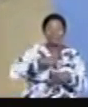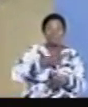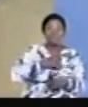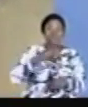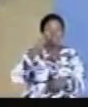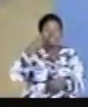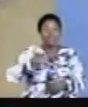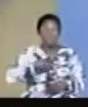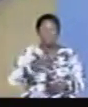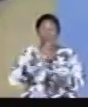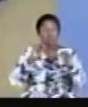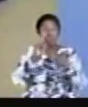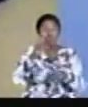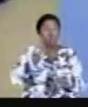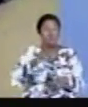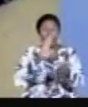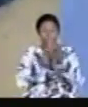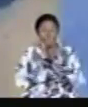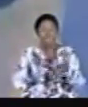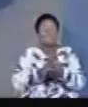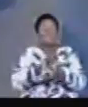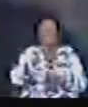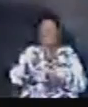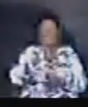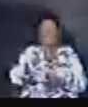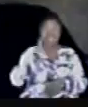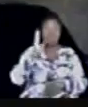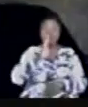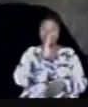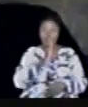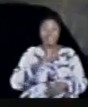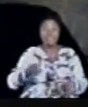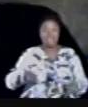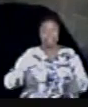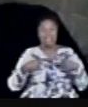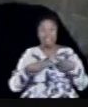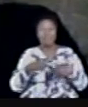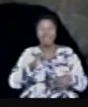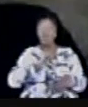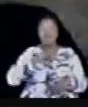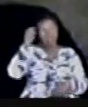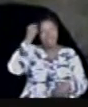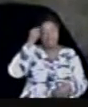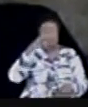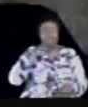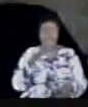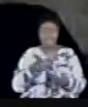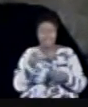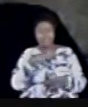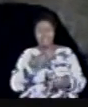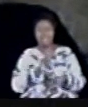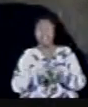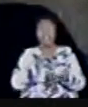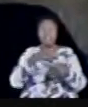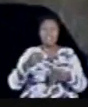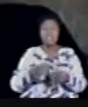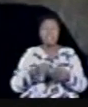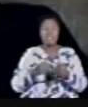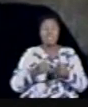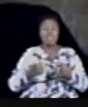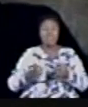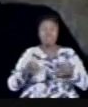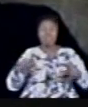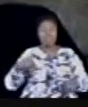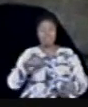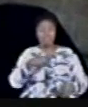believed that I'll make it in life. At first, they said it's breast cancer. And the doctors gave me